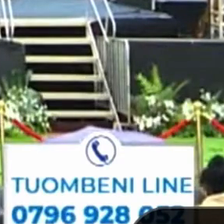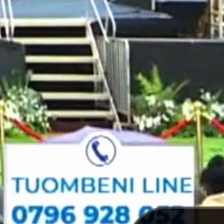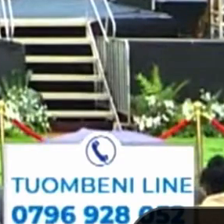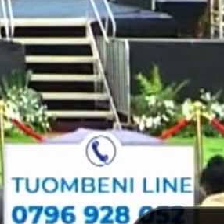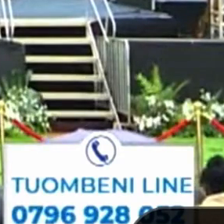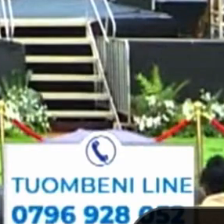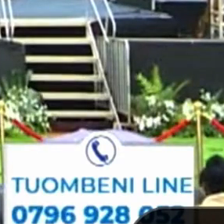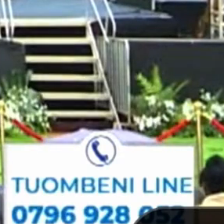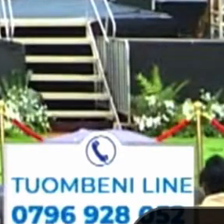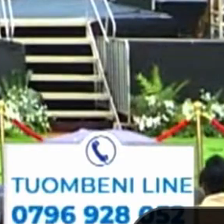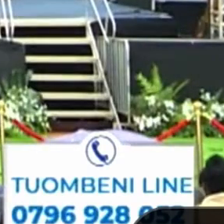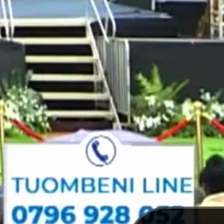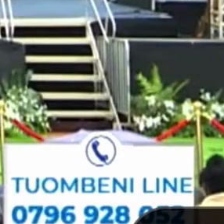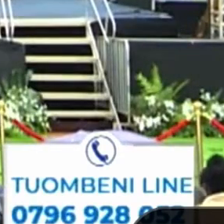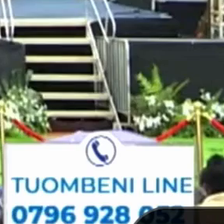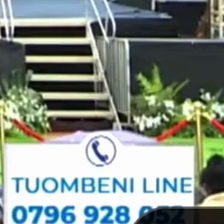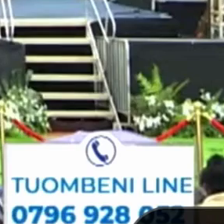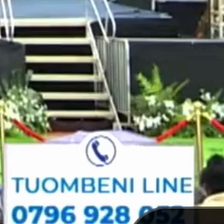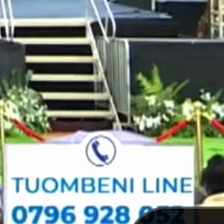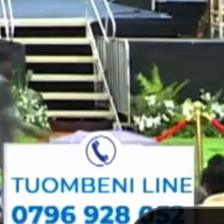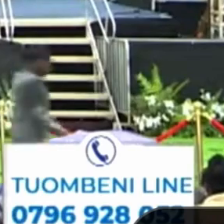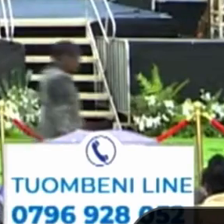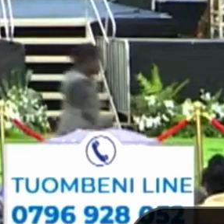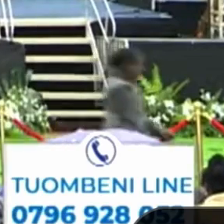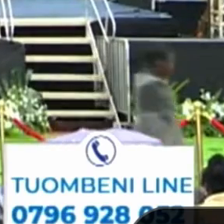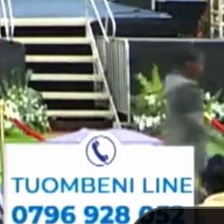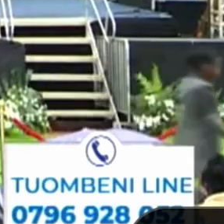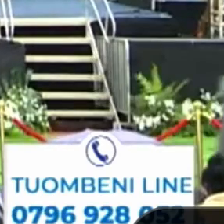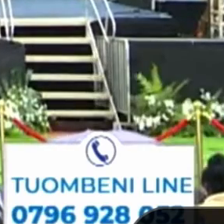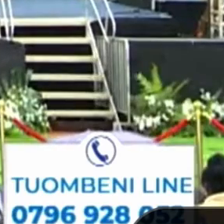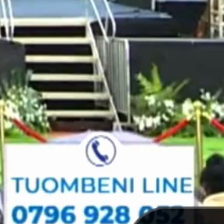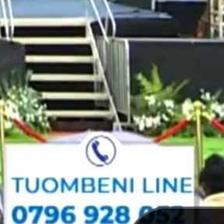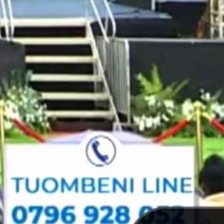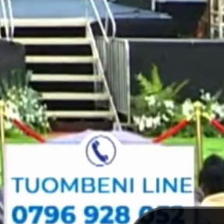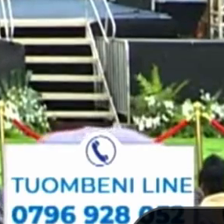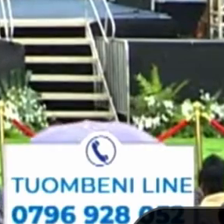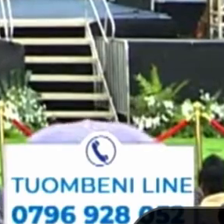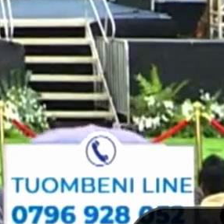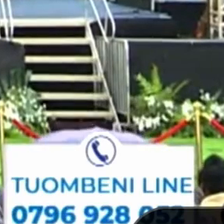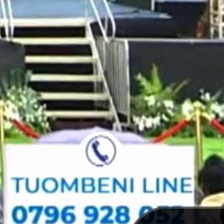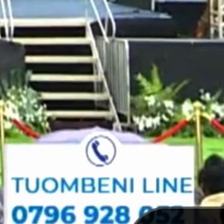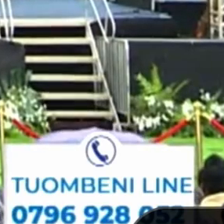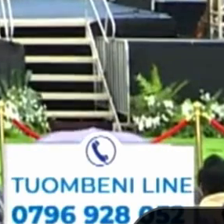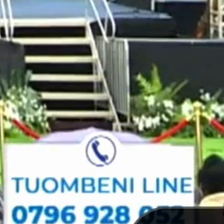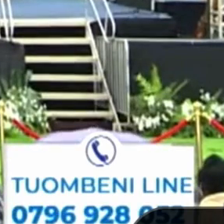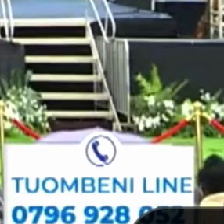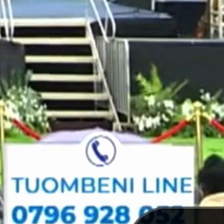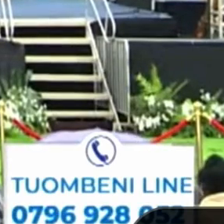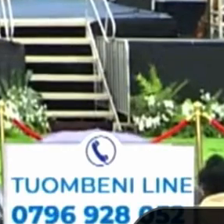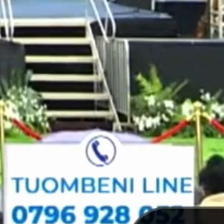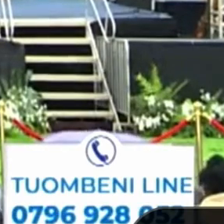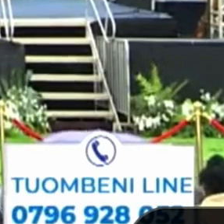Bwana wabariki zaidi na zaidi. More and more. Zaidi na zaidi. In Jesus' mighty name. Kwa jina kuu la Yesu. Amen. Amina.